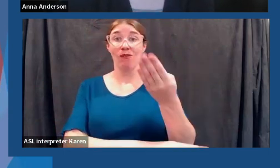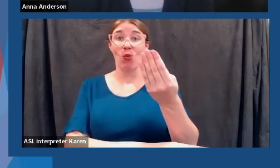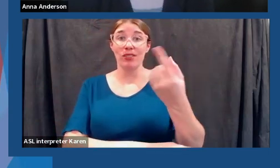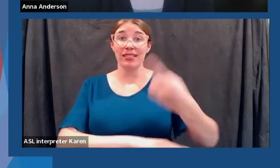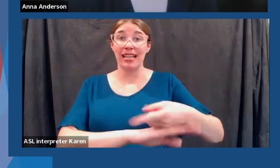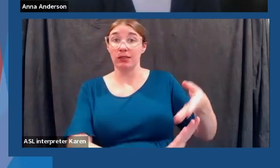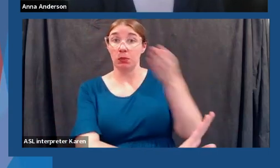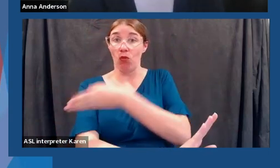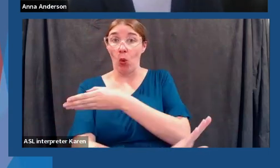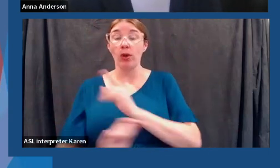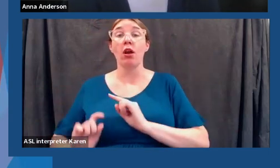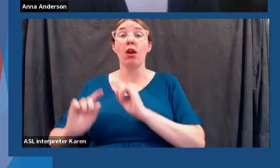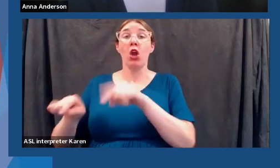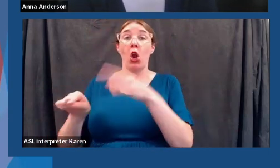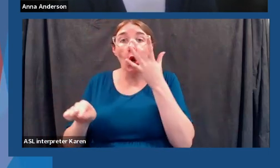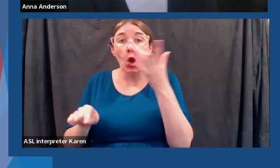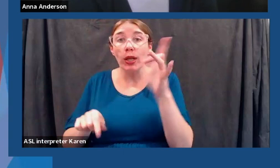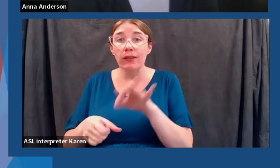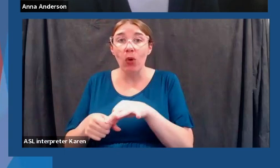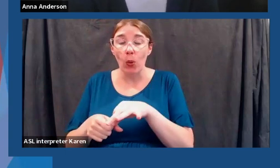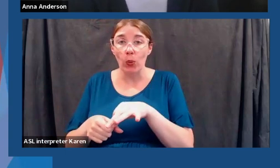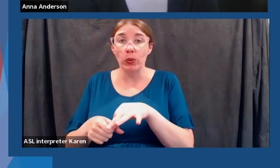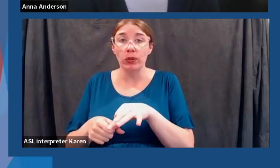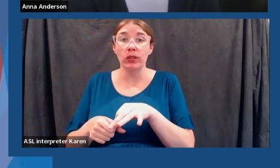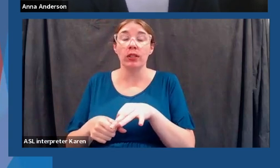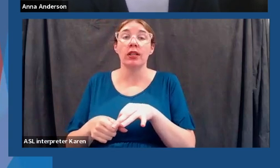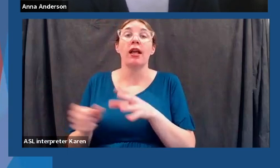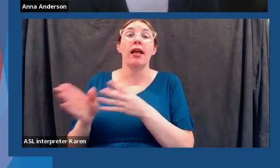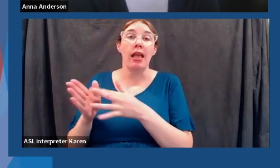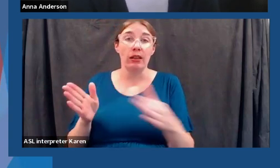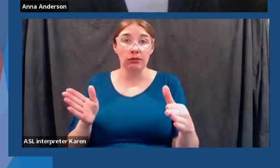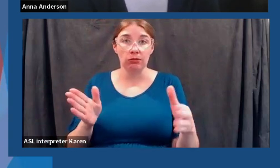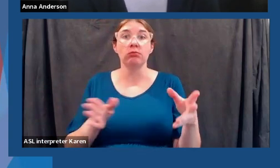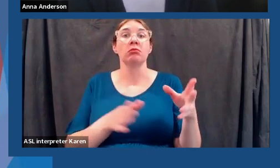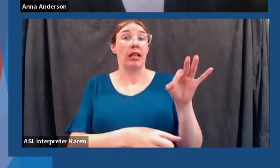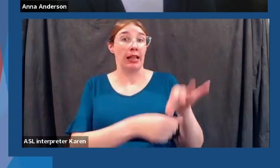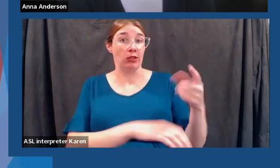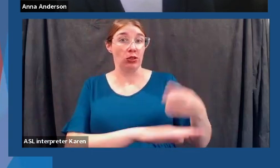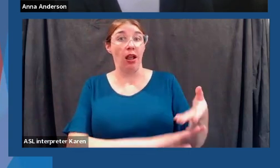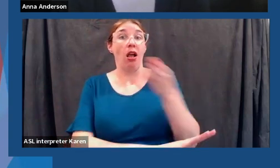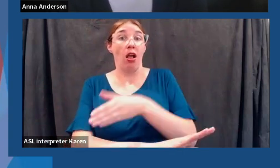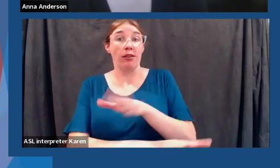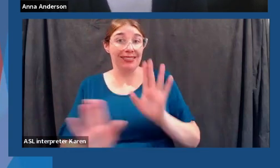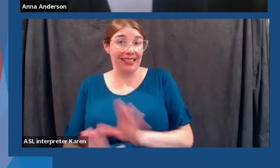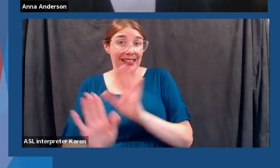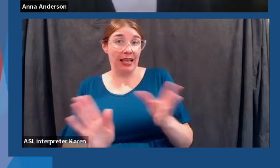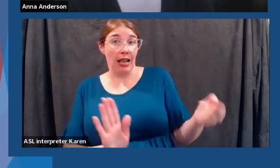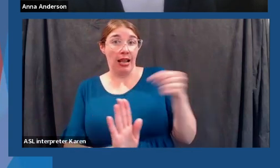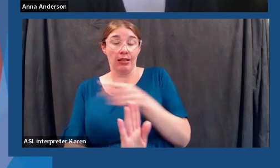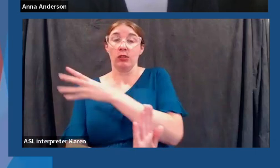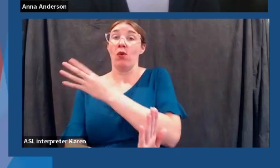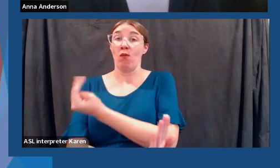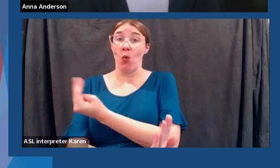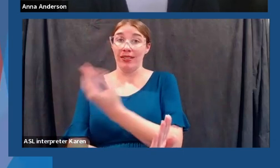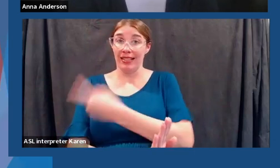and it has to end on no later than Sunday before election day. And there's no voting on that